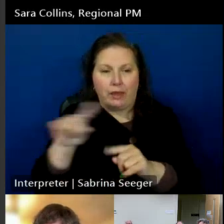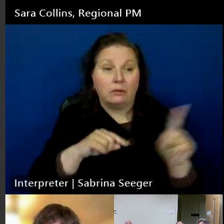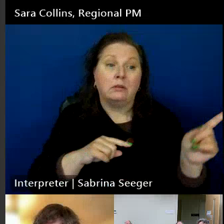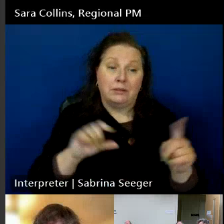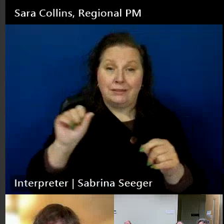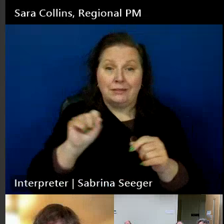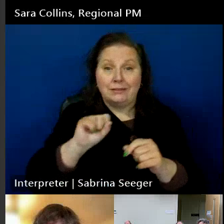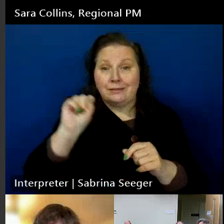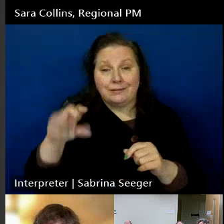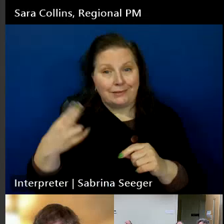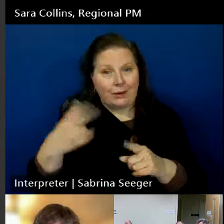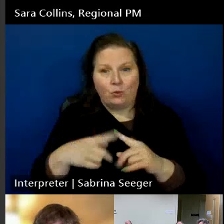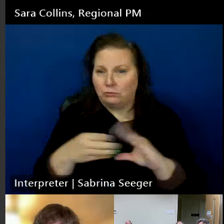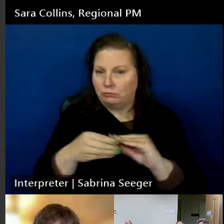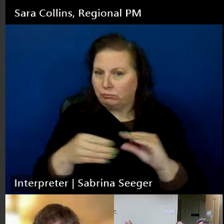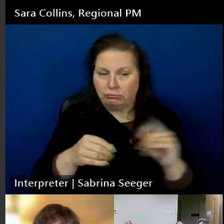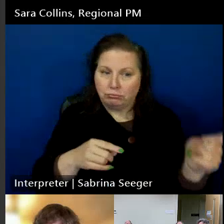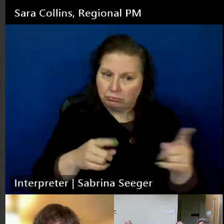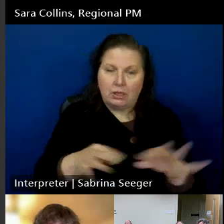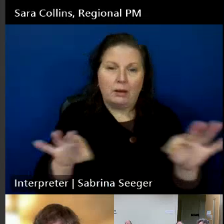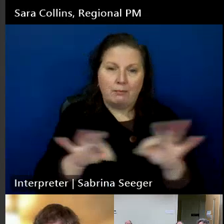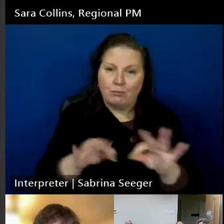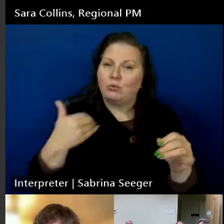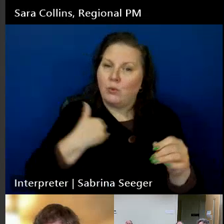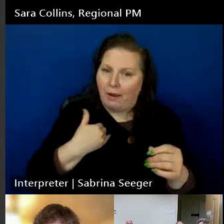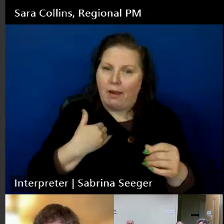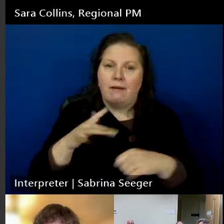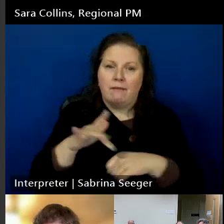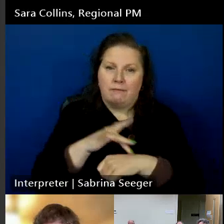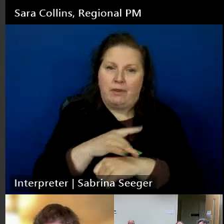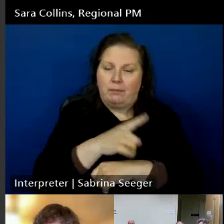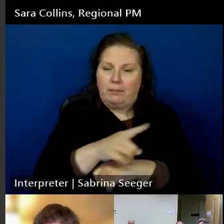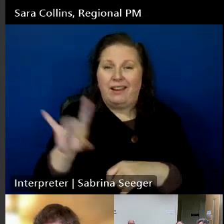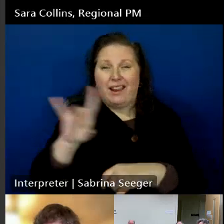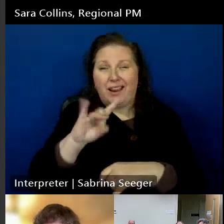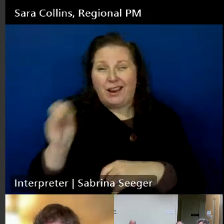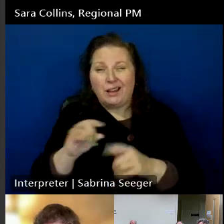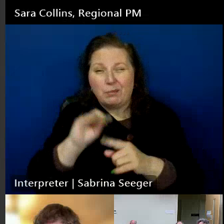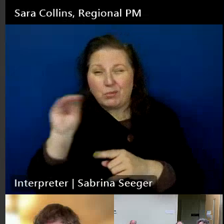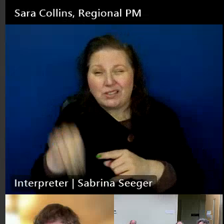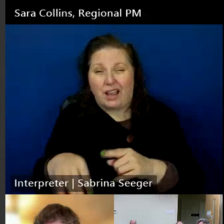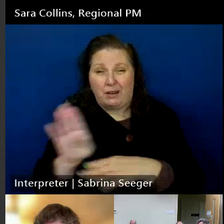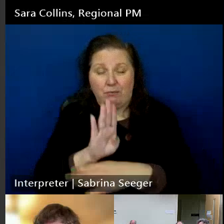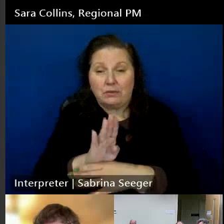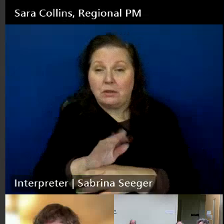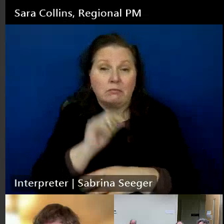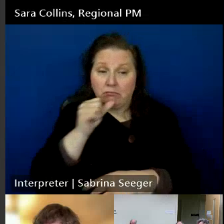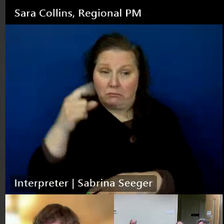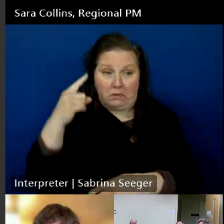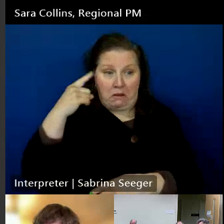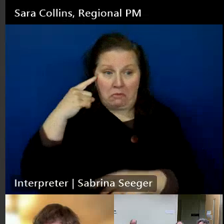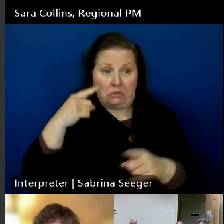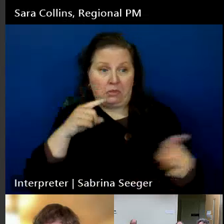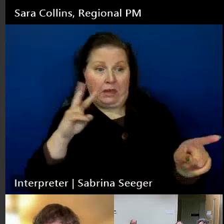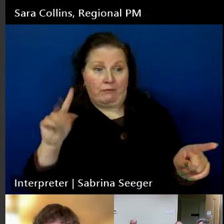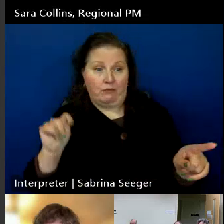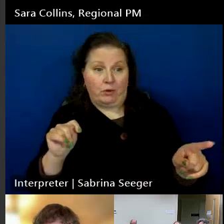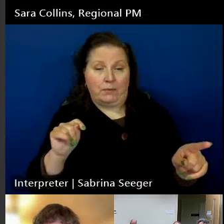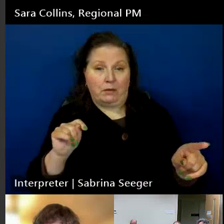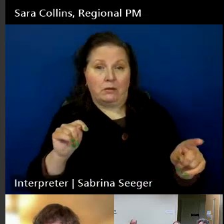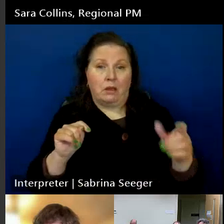Stakeholders reiterated how important the service was. 80% of businesses indicated that they did not think that the Vermont's mobile